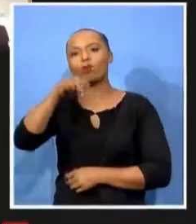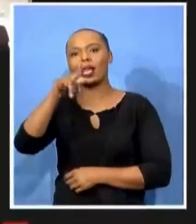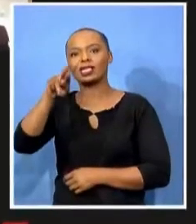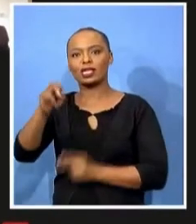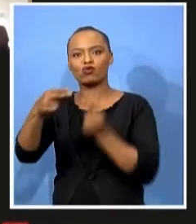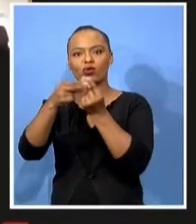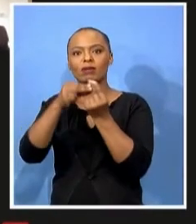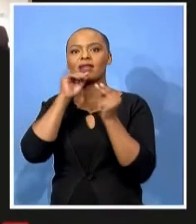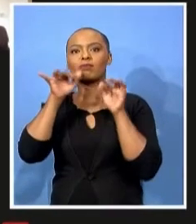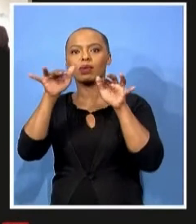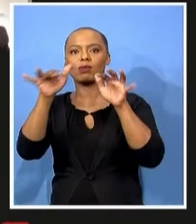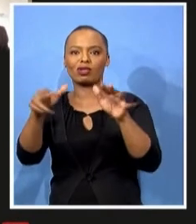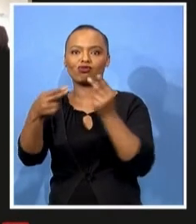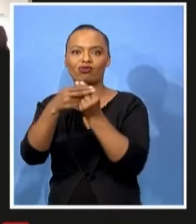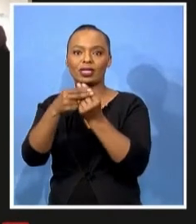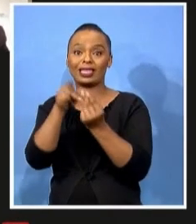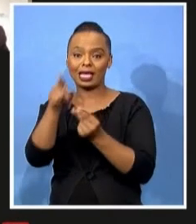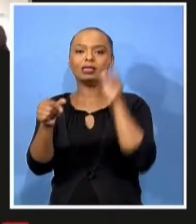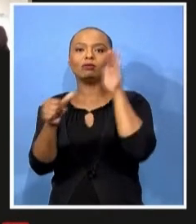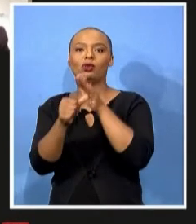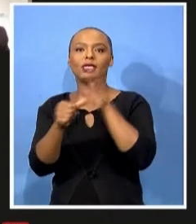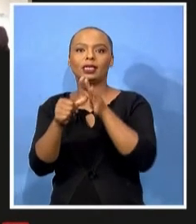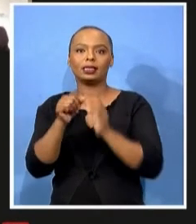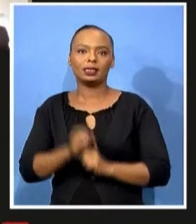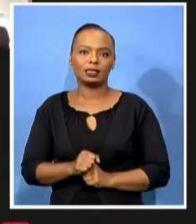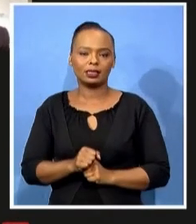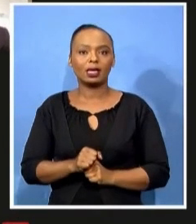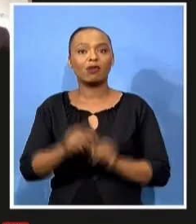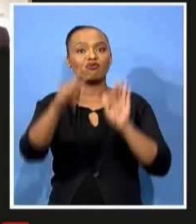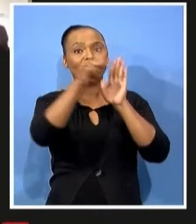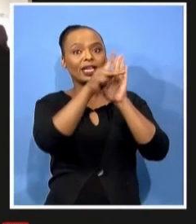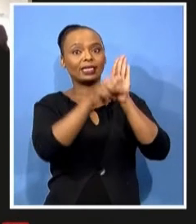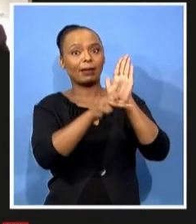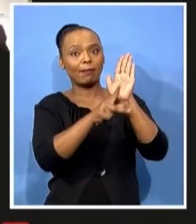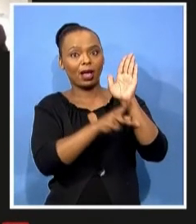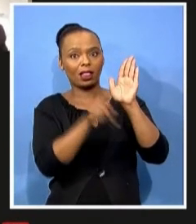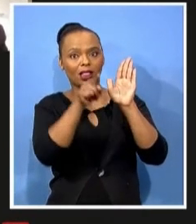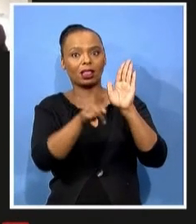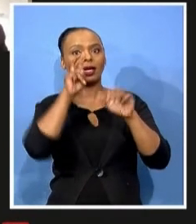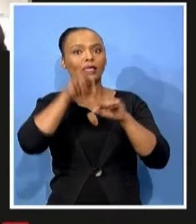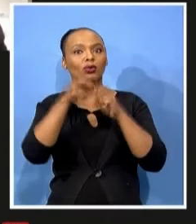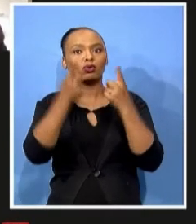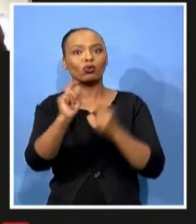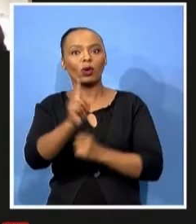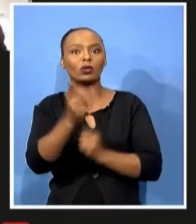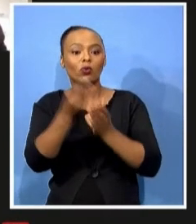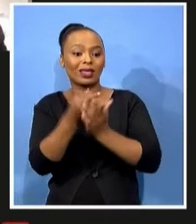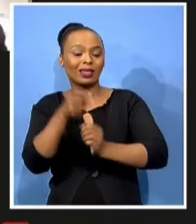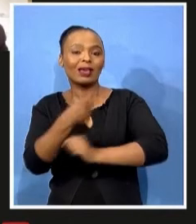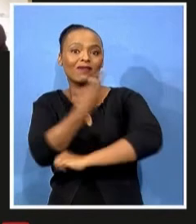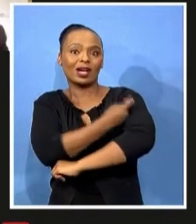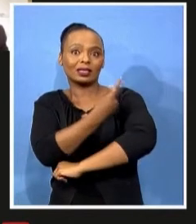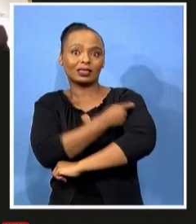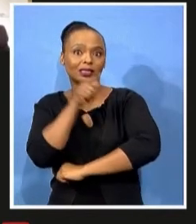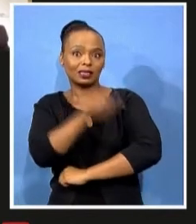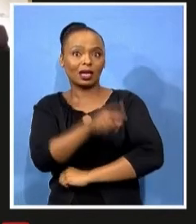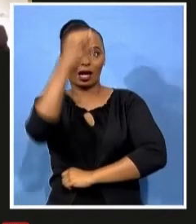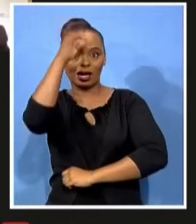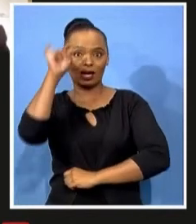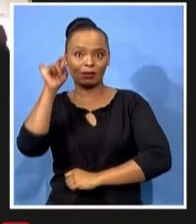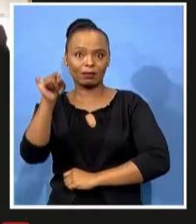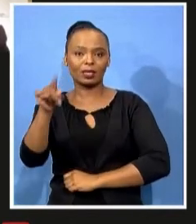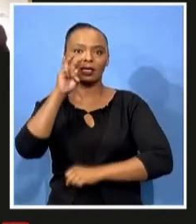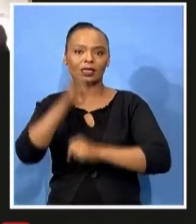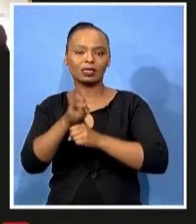the principles of what we need to do with the vaccines is that the government must be the sole purchaser, and that we'll be using